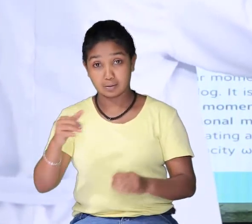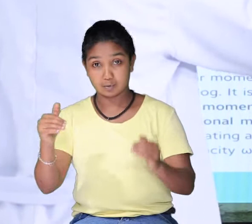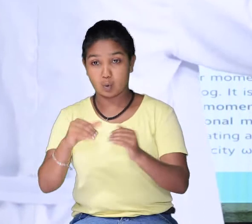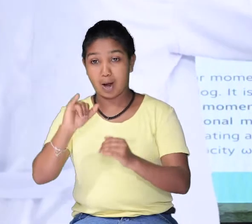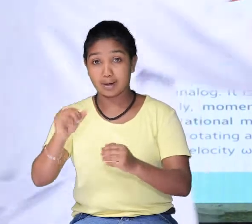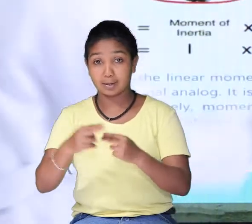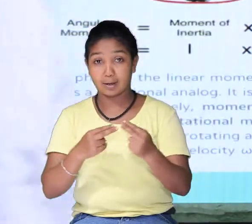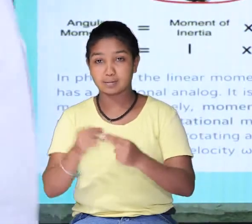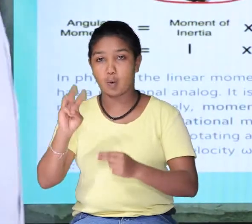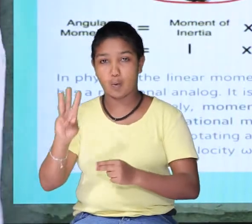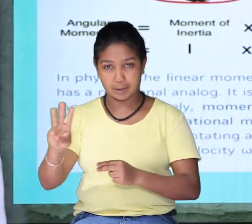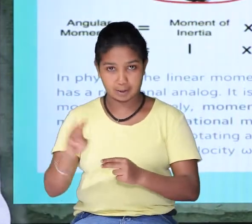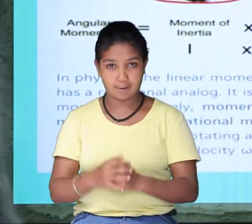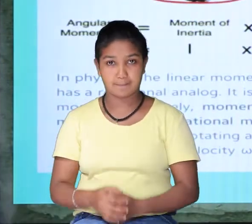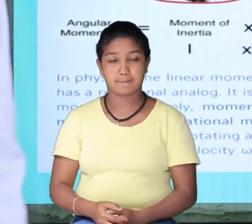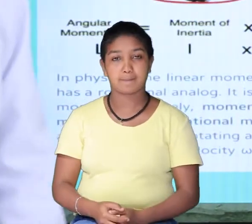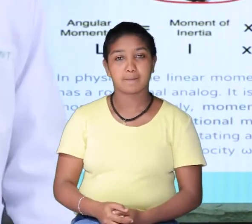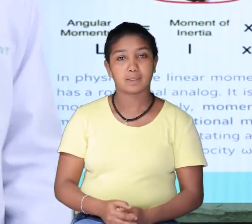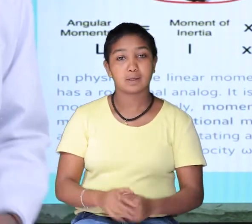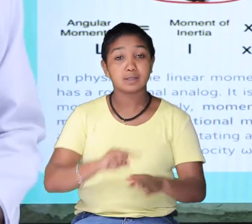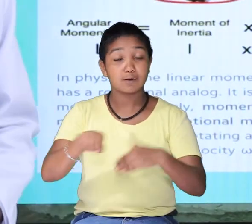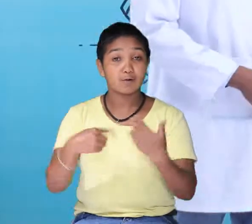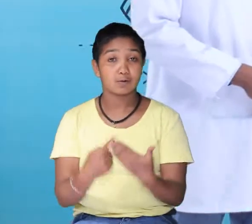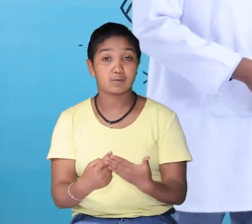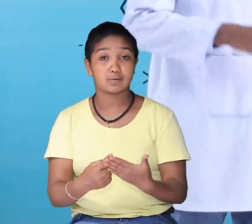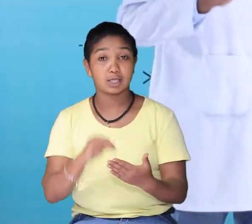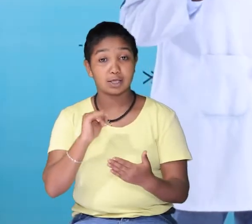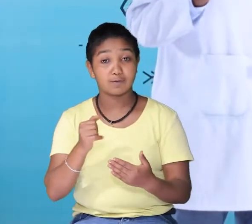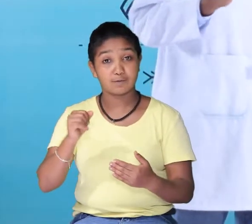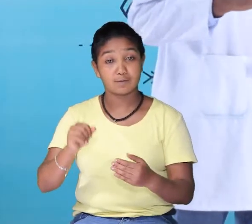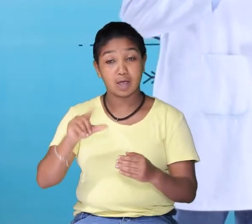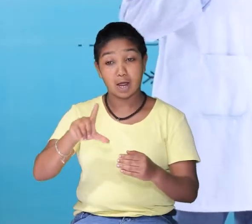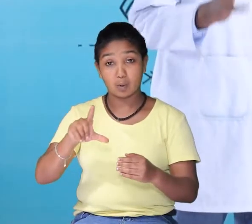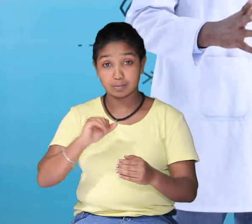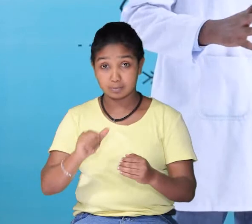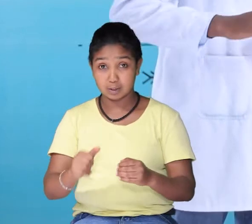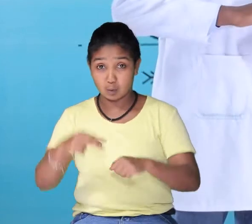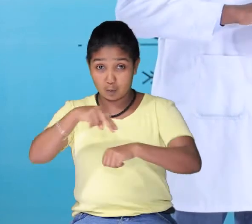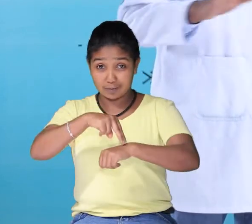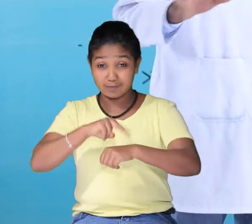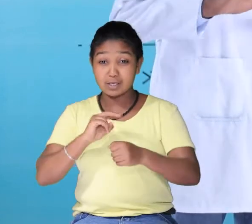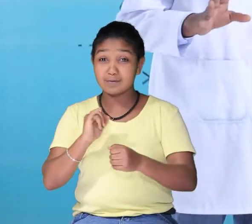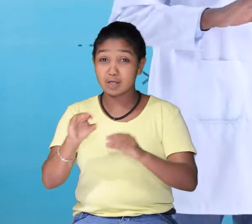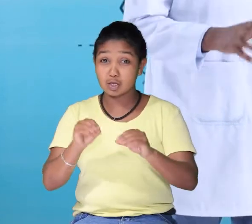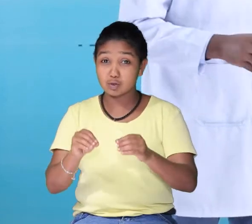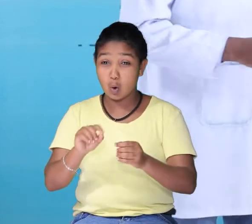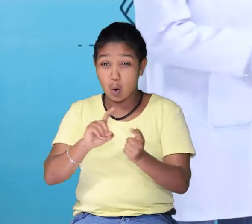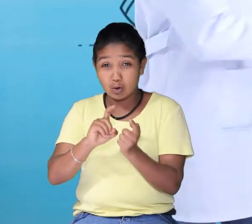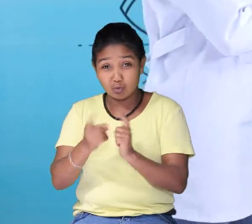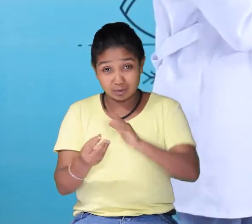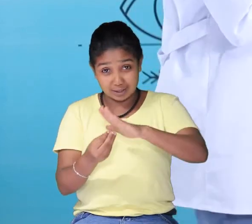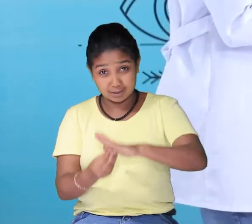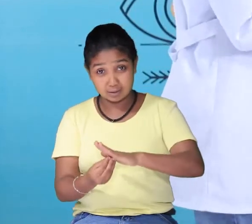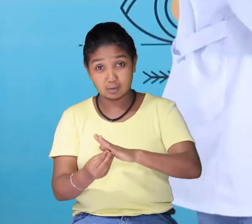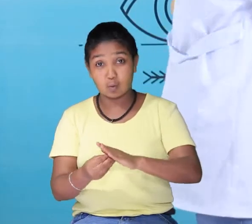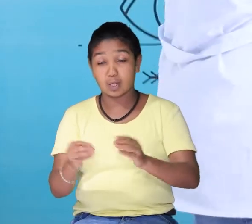I times omega. Therefore, if angular momentum is conserved, if there is no torque exerted on a